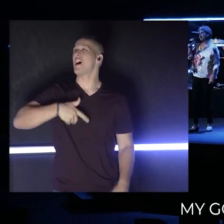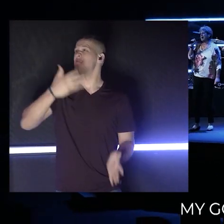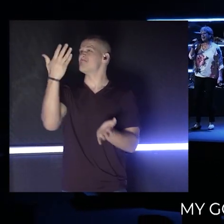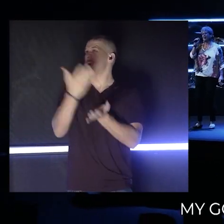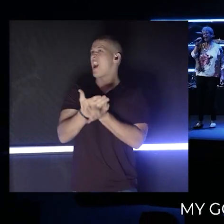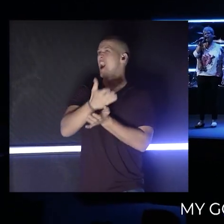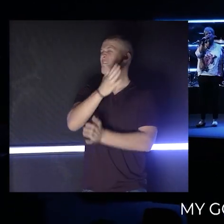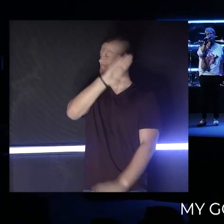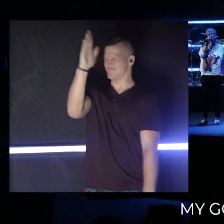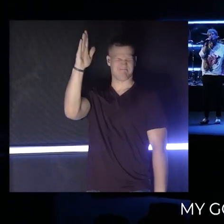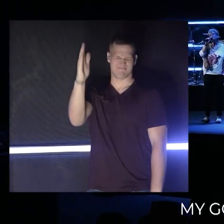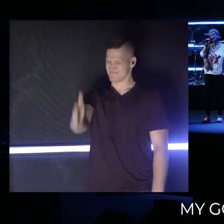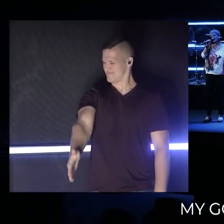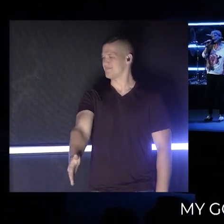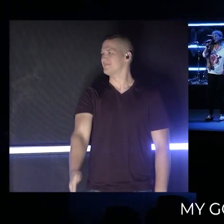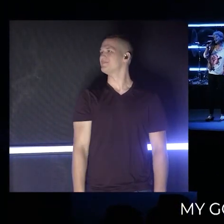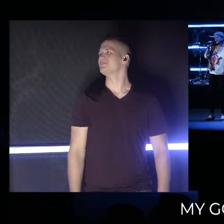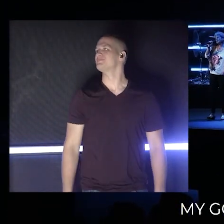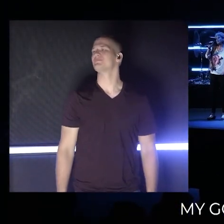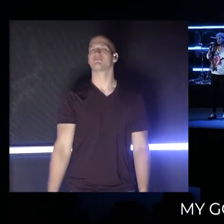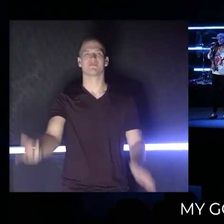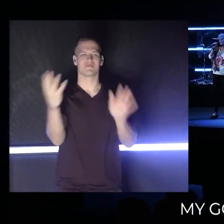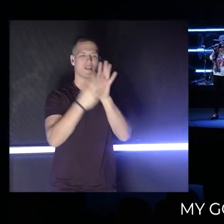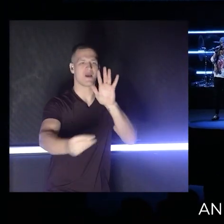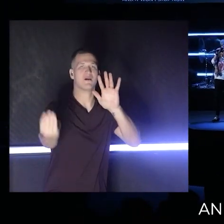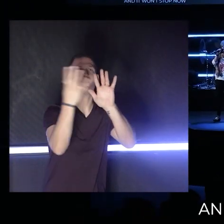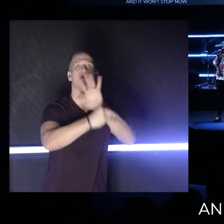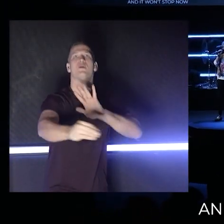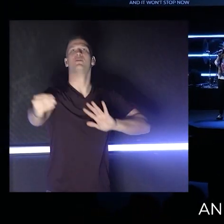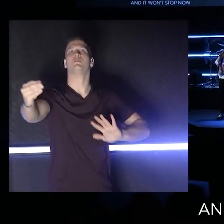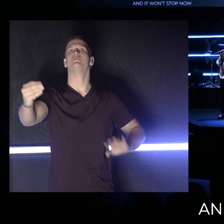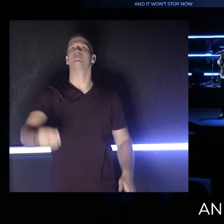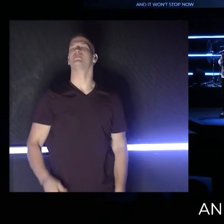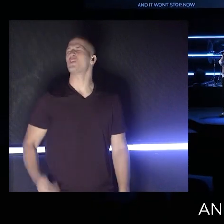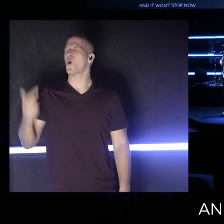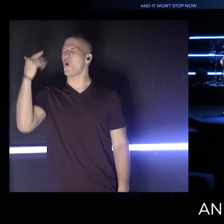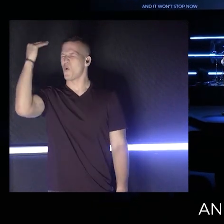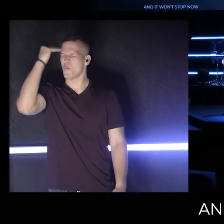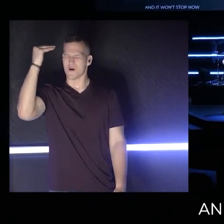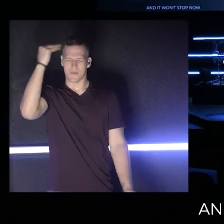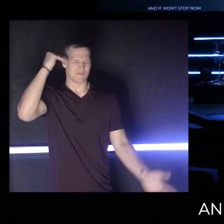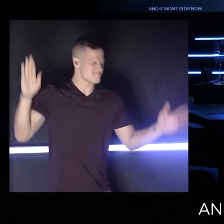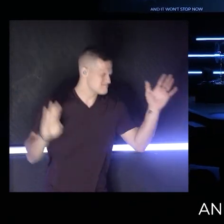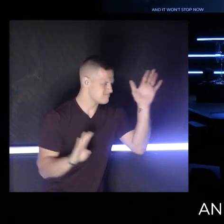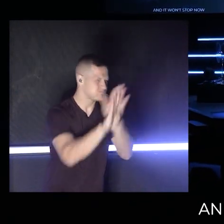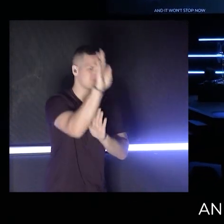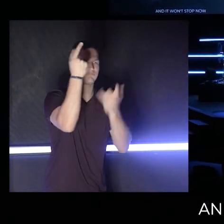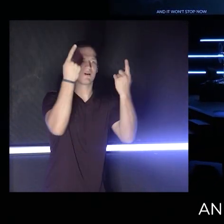Promise and it won't stop now.